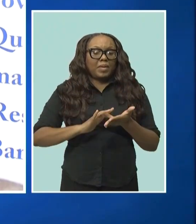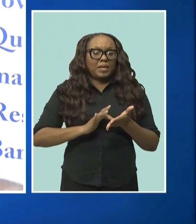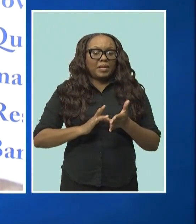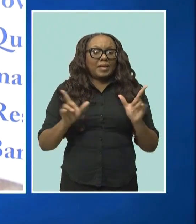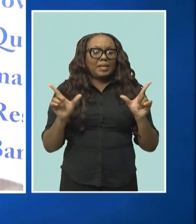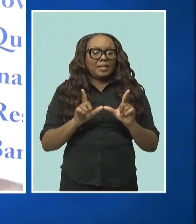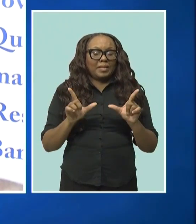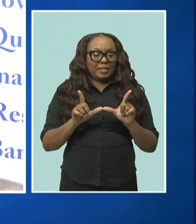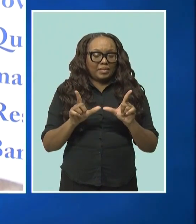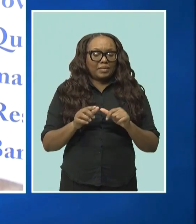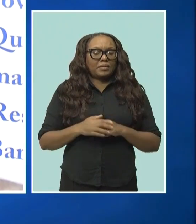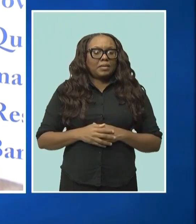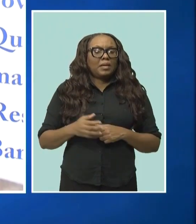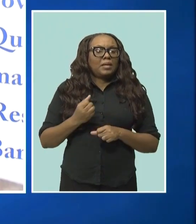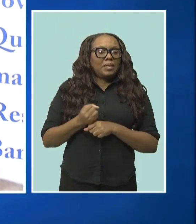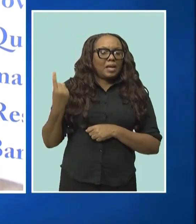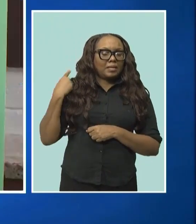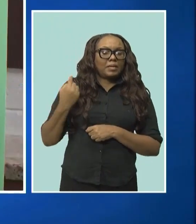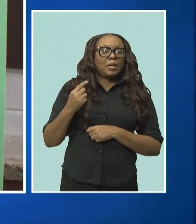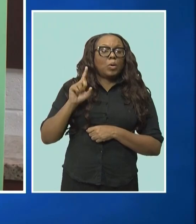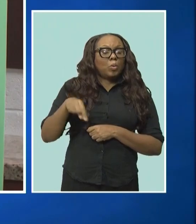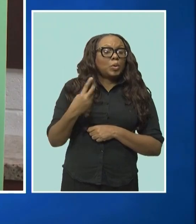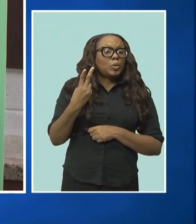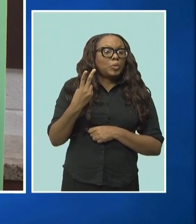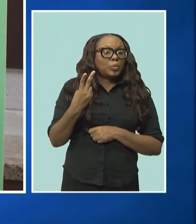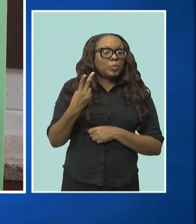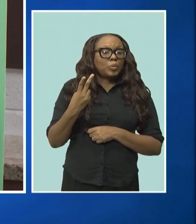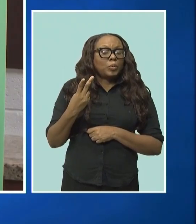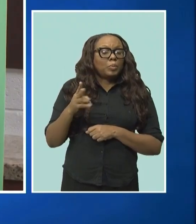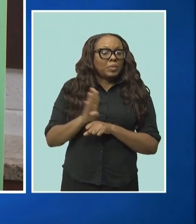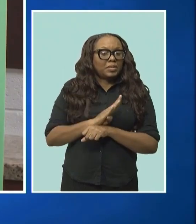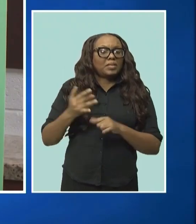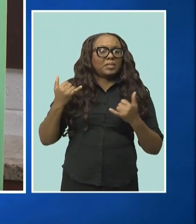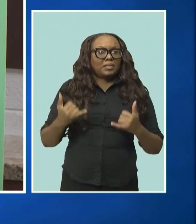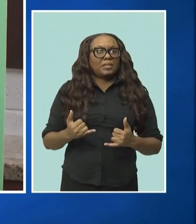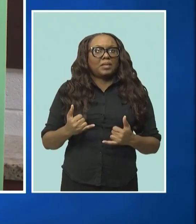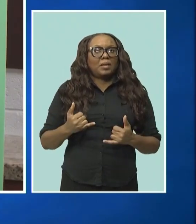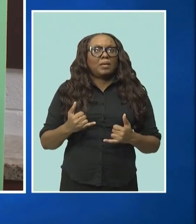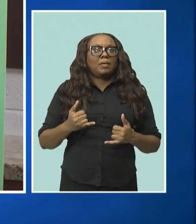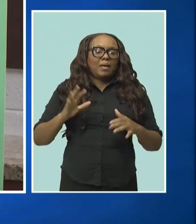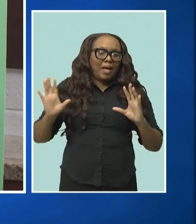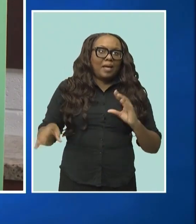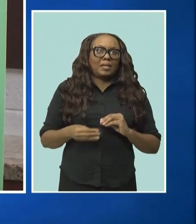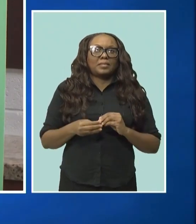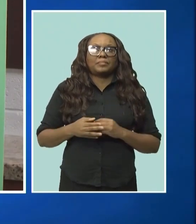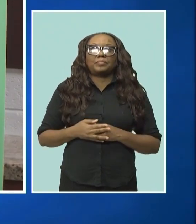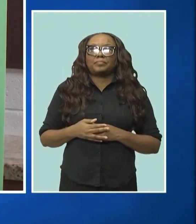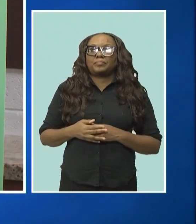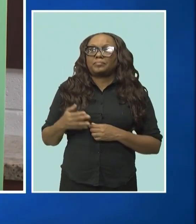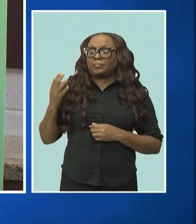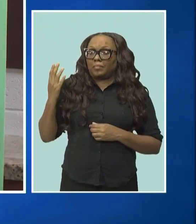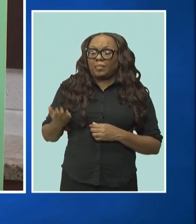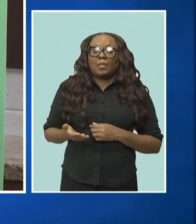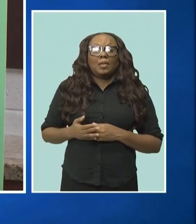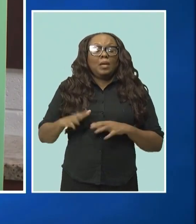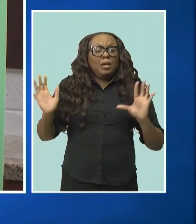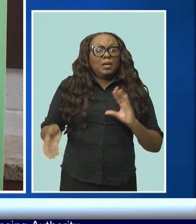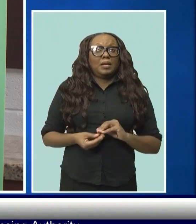last July. We have approved an additional 9 licenses for 5